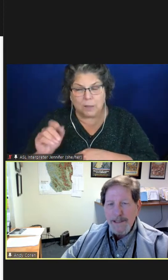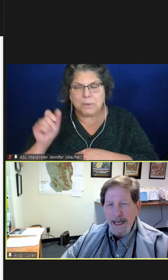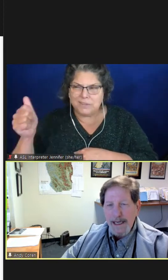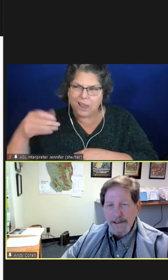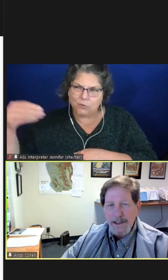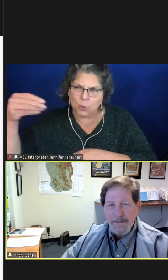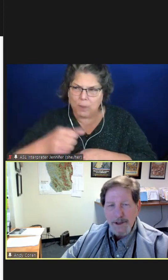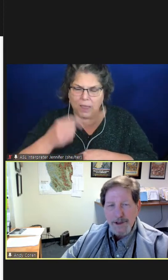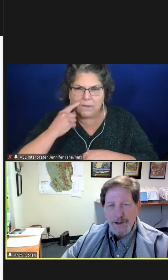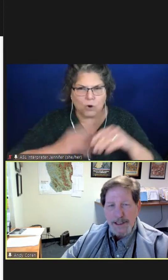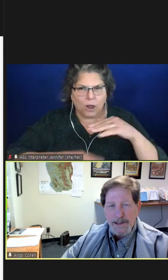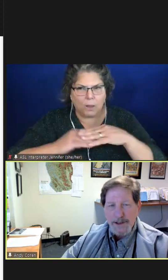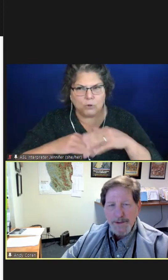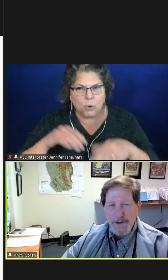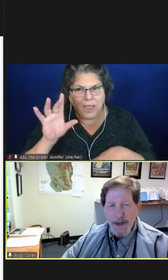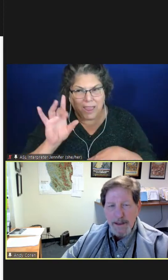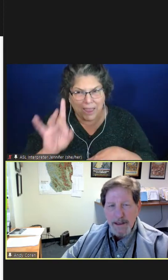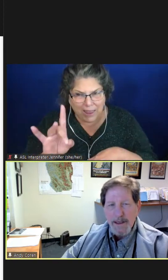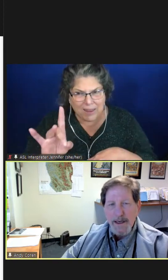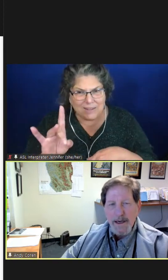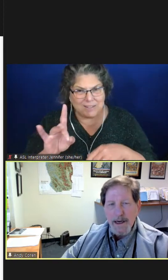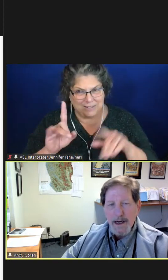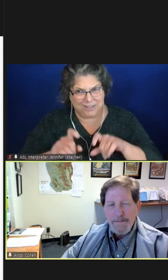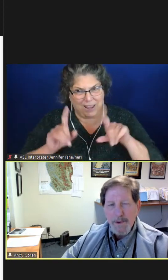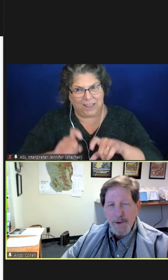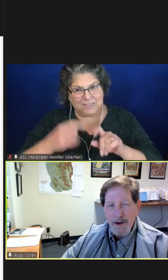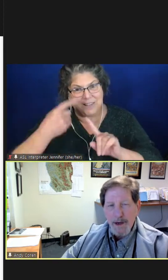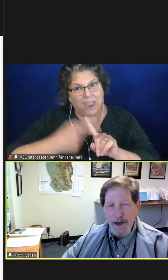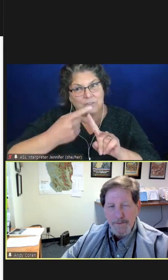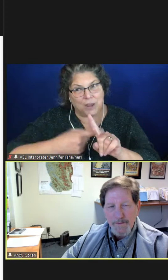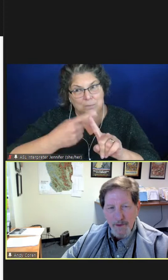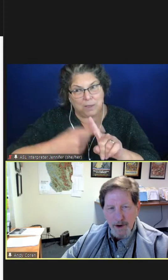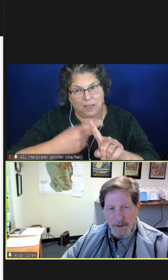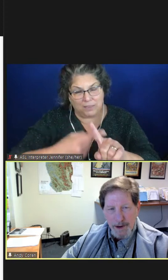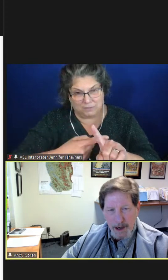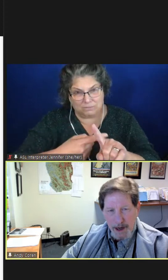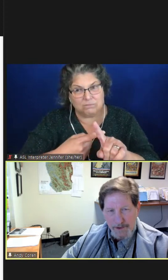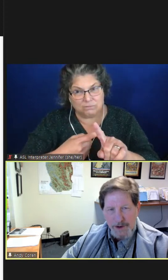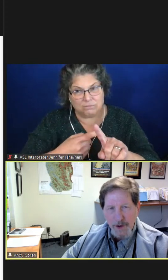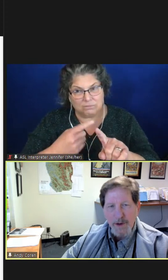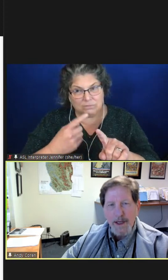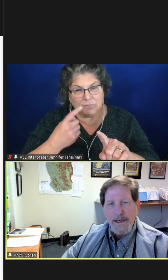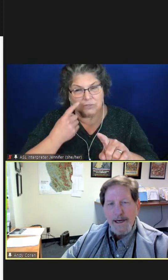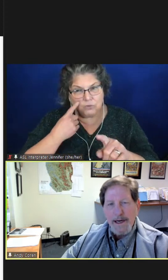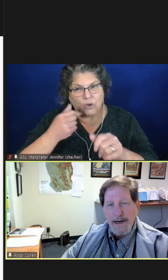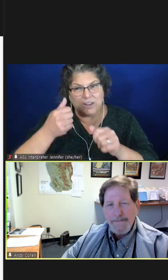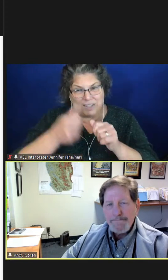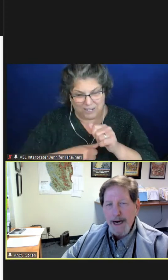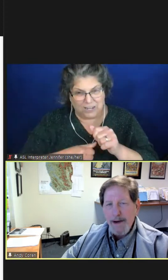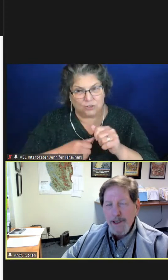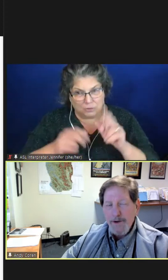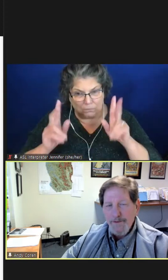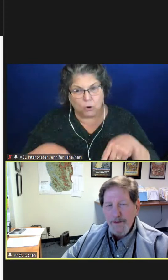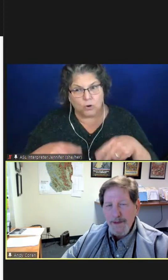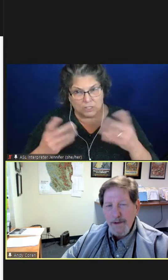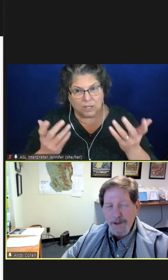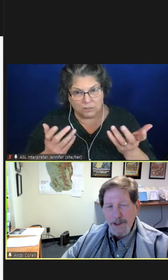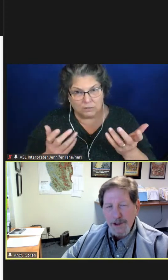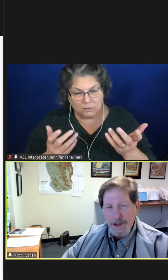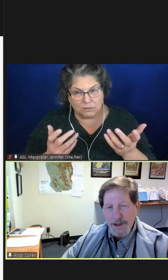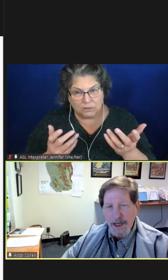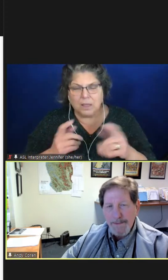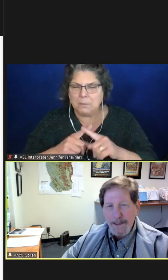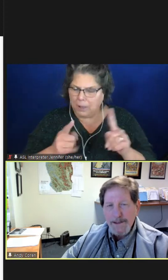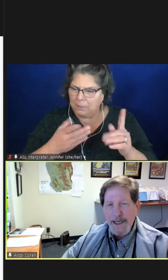for up to 8 commercial tests per month per covered soul. But I would confirm that